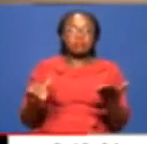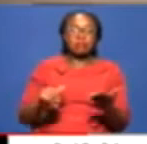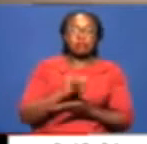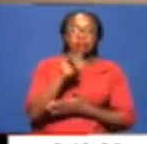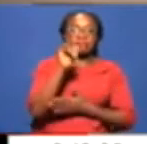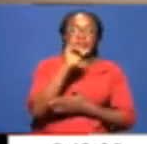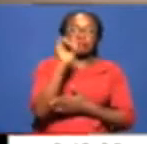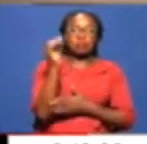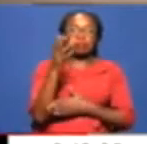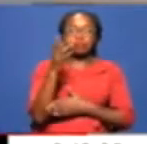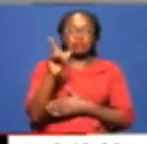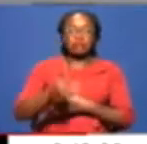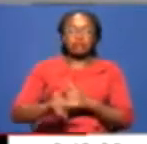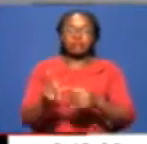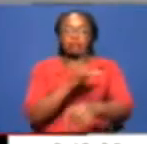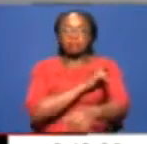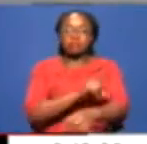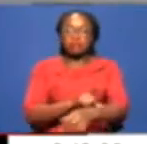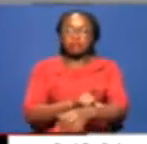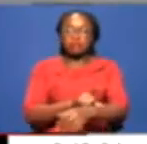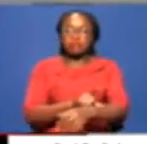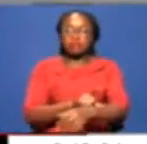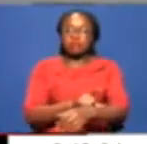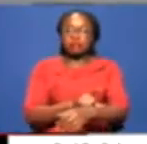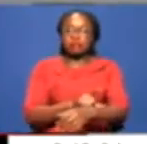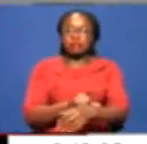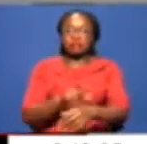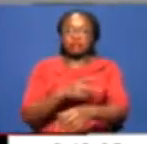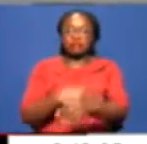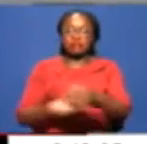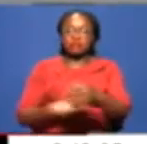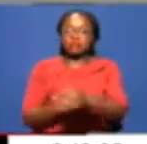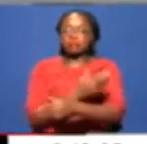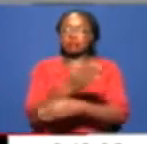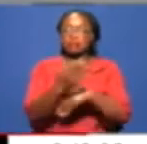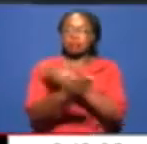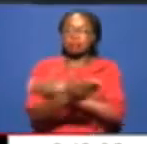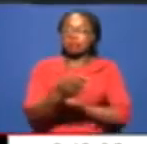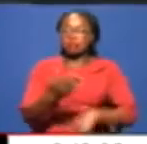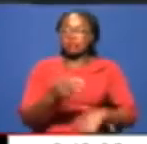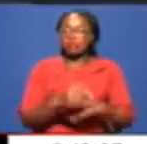his lower legs, both of which were later amputated.